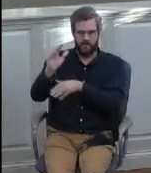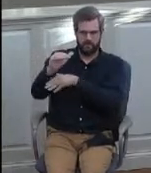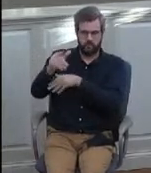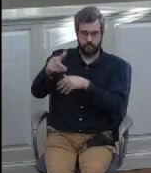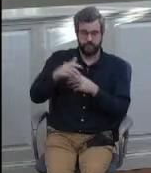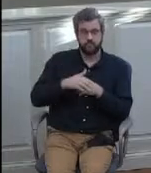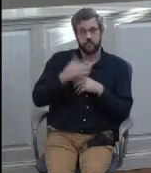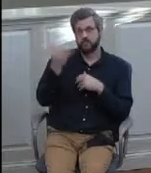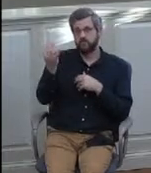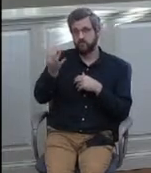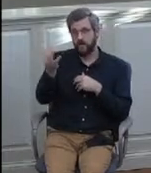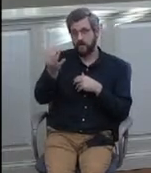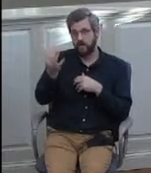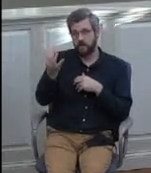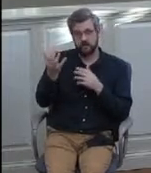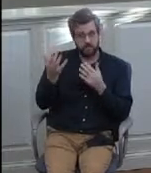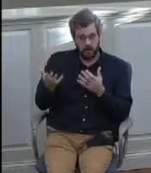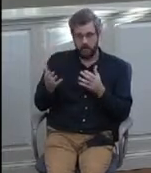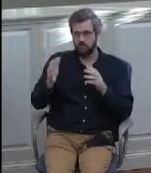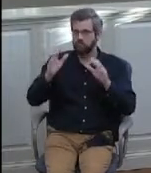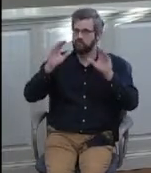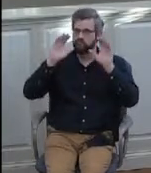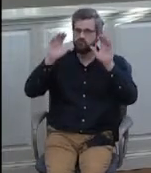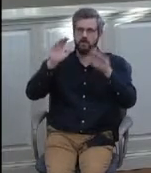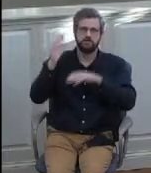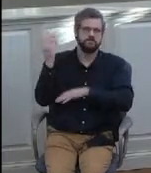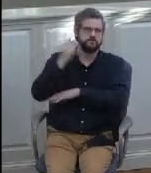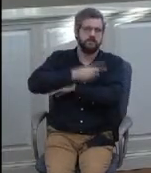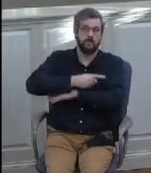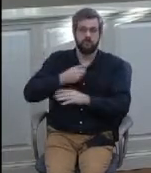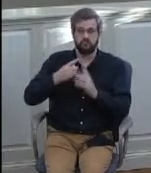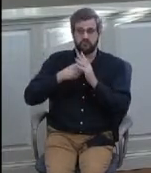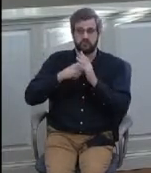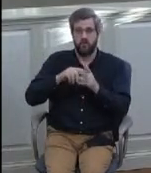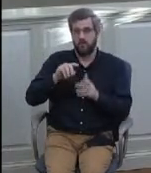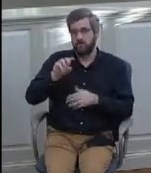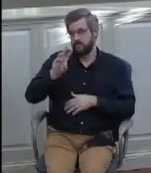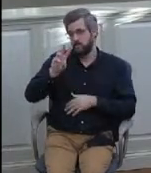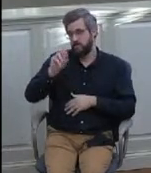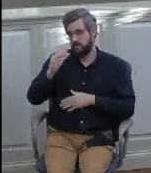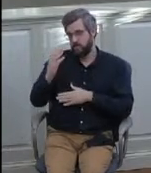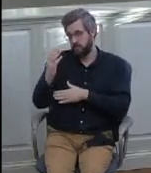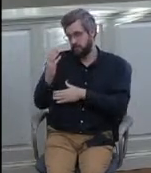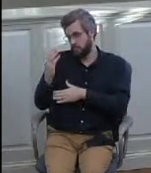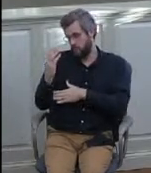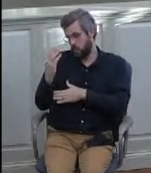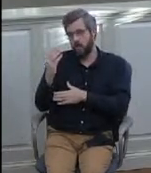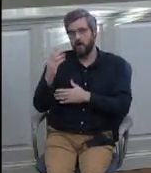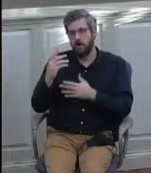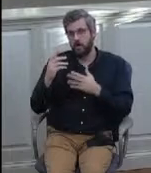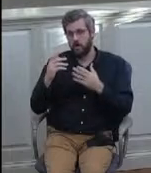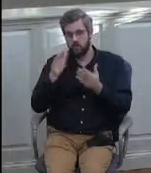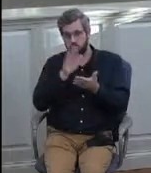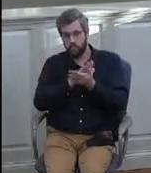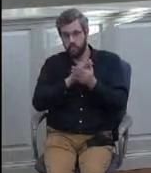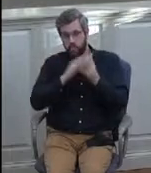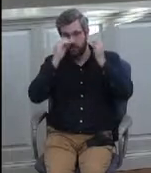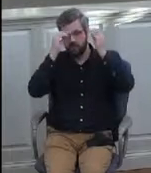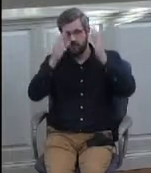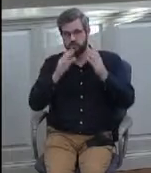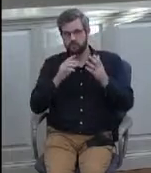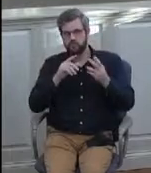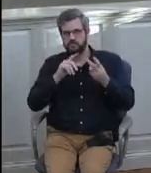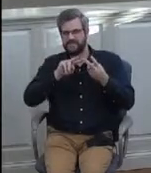then Friday's going to be a great day. We're going to start about 6:30 that morning on the second round for all the school teachers and the